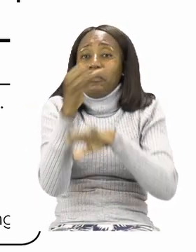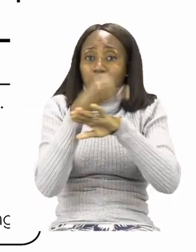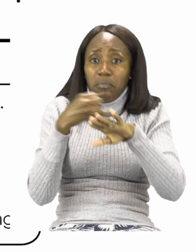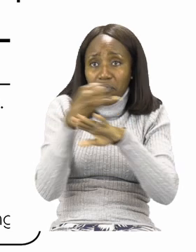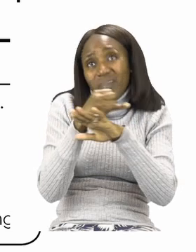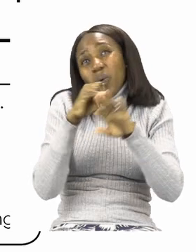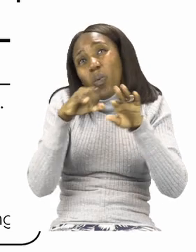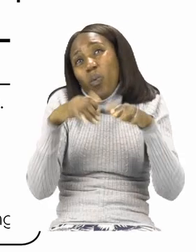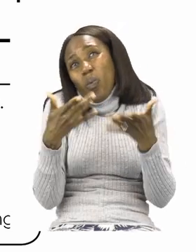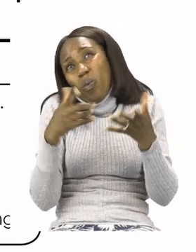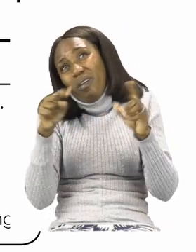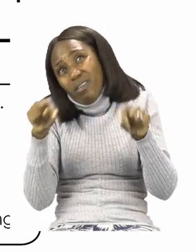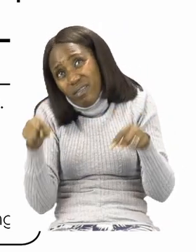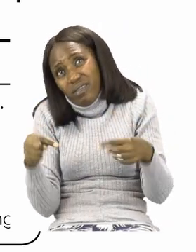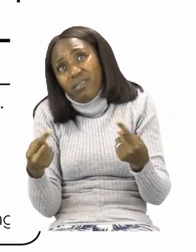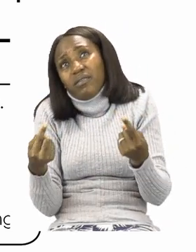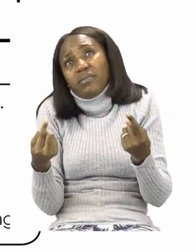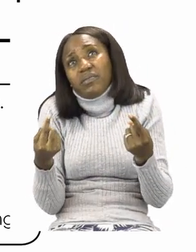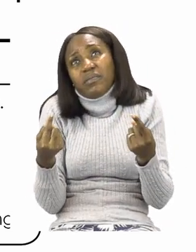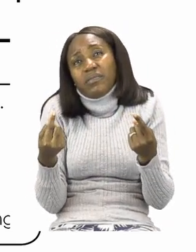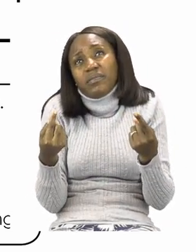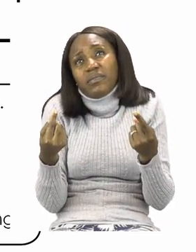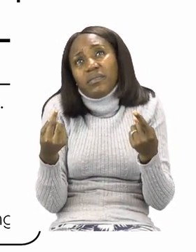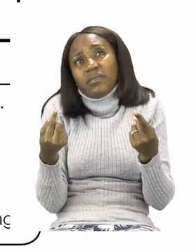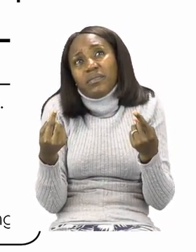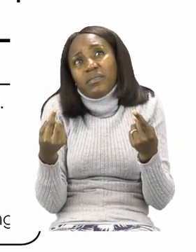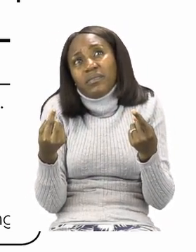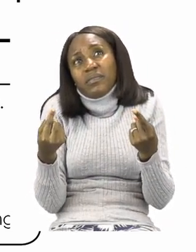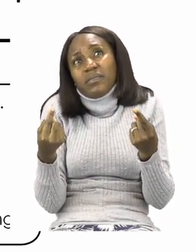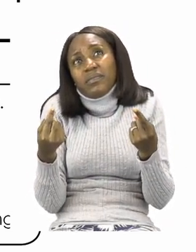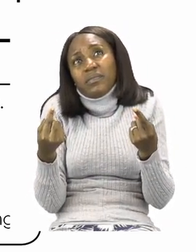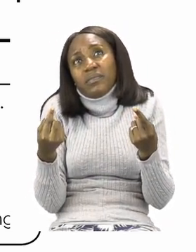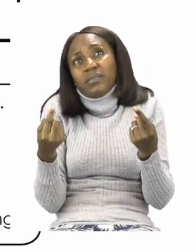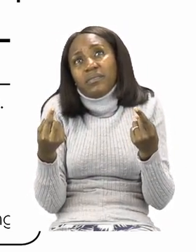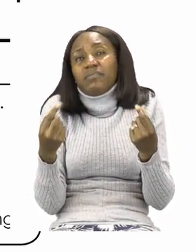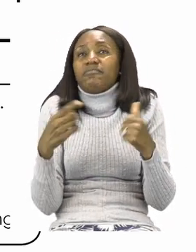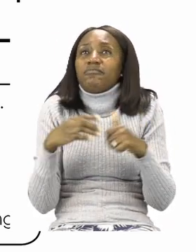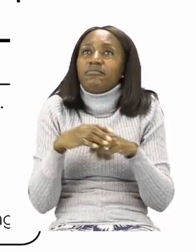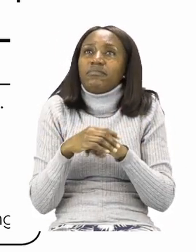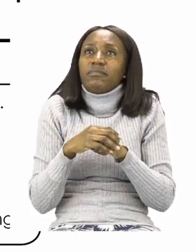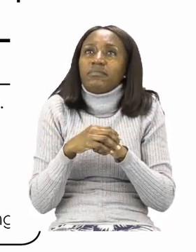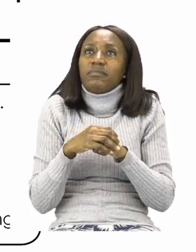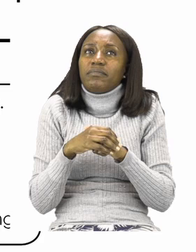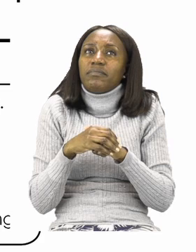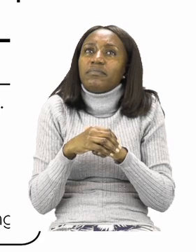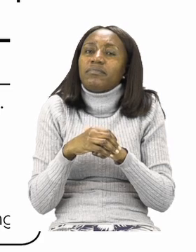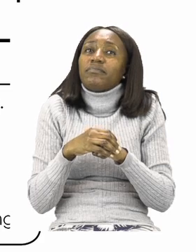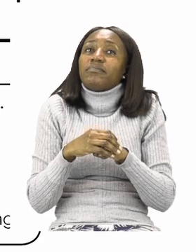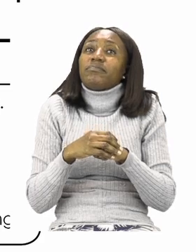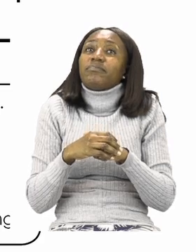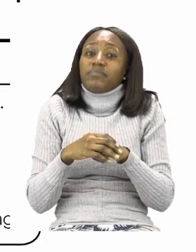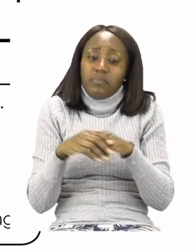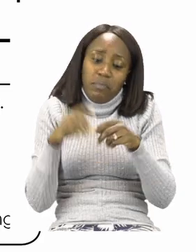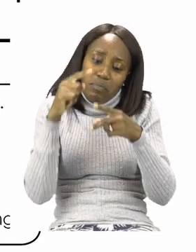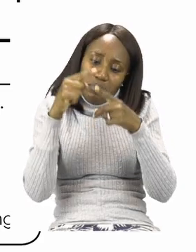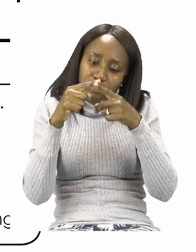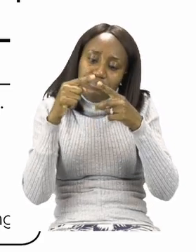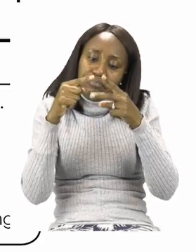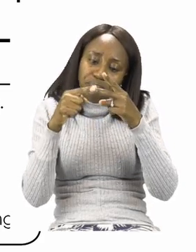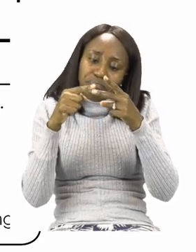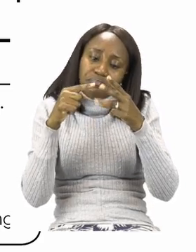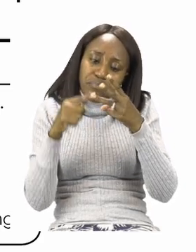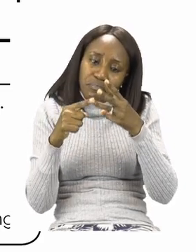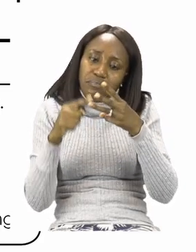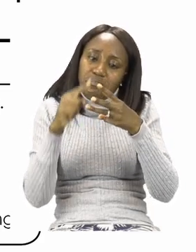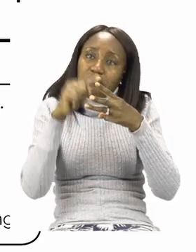place, or a thing. Okay, so when we use the word or the article